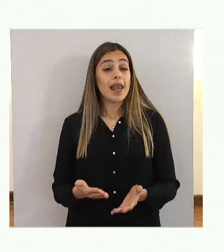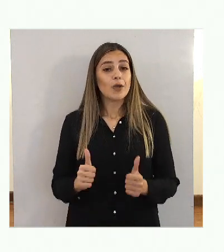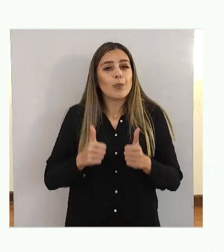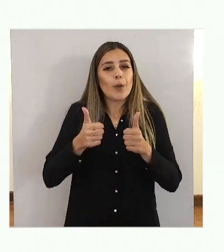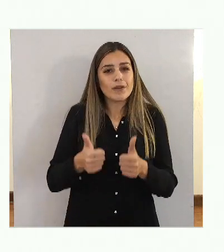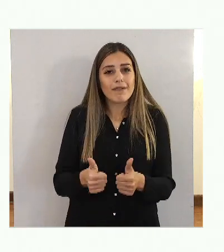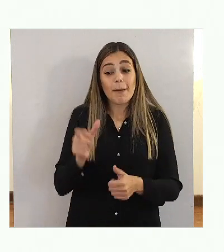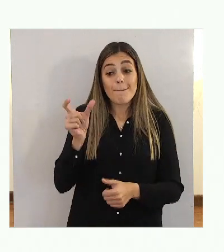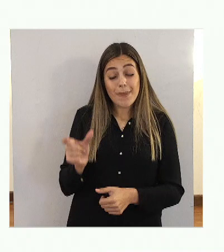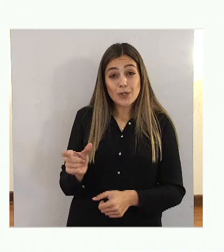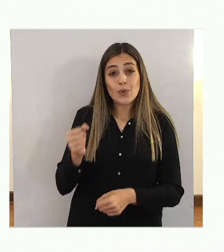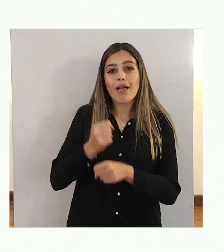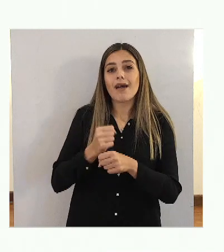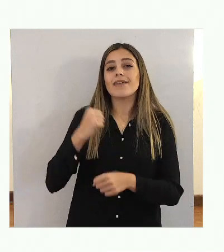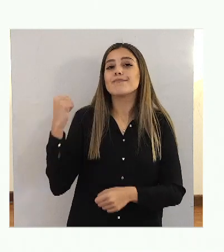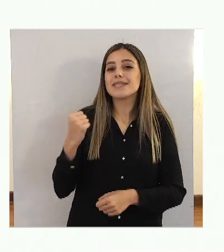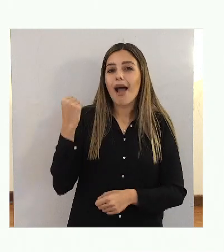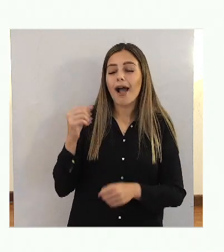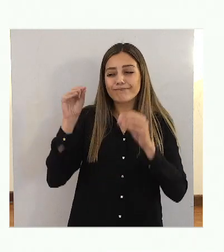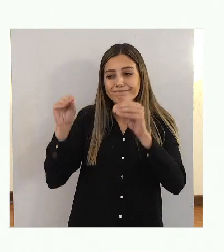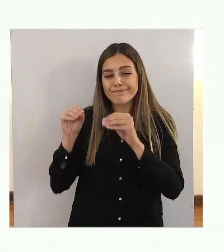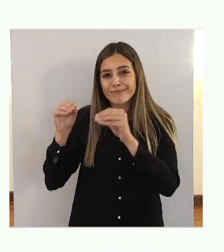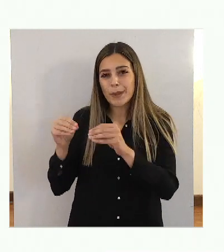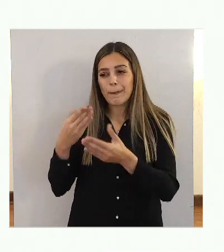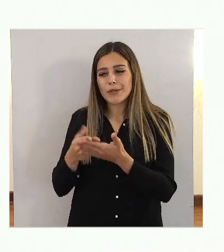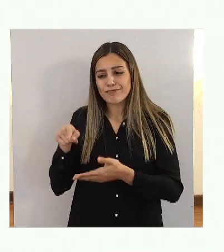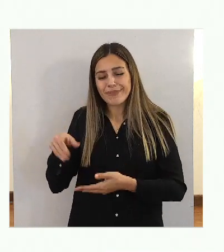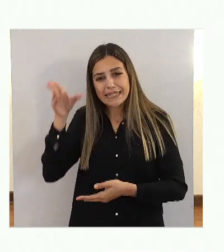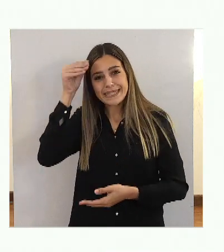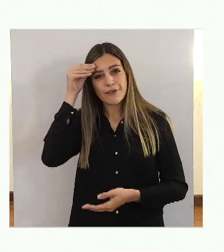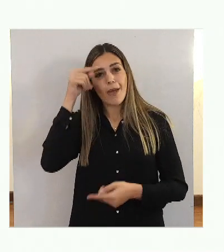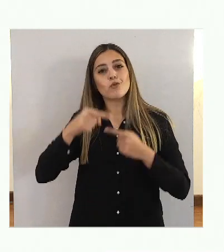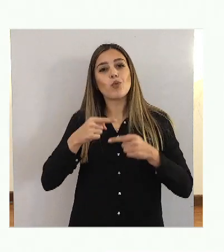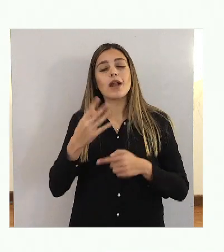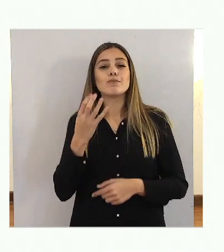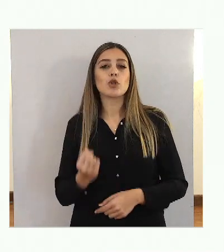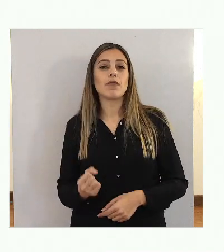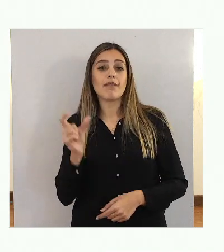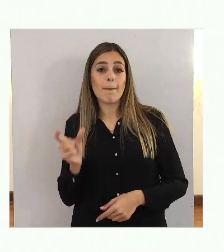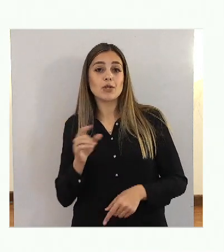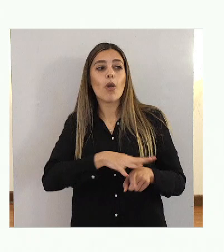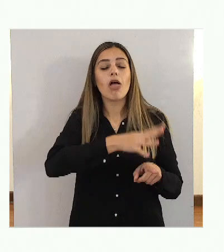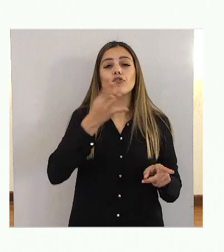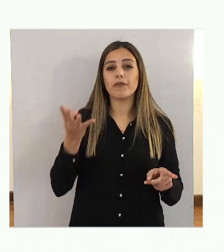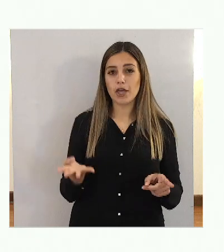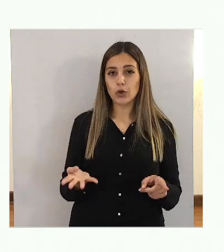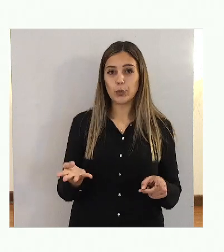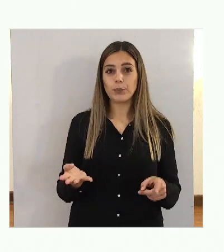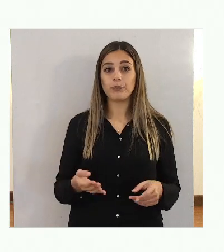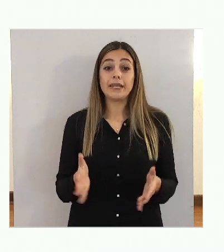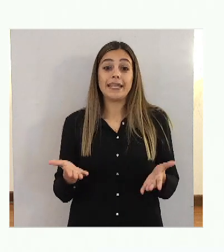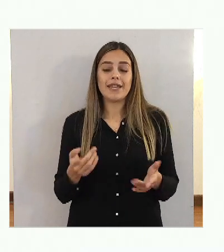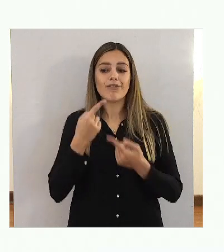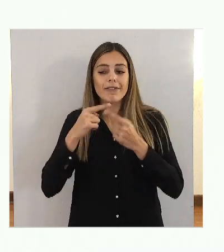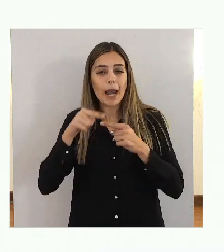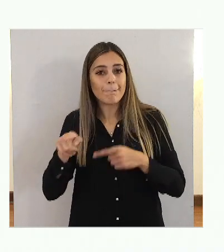are within the healthcare settings to the specific needs and the better way to approach an LGBTIQ person.